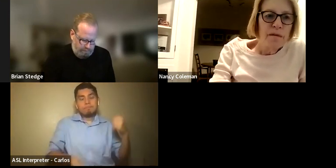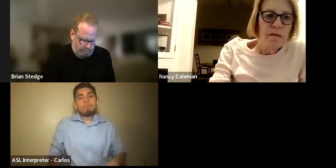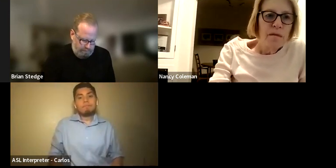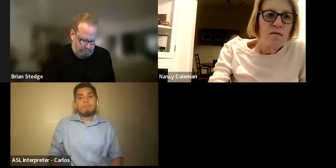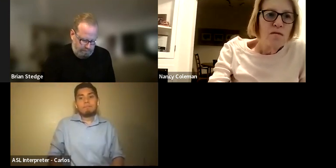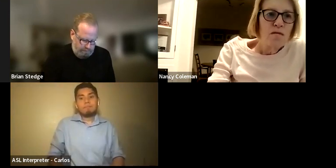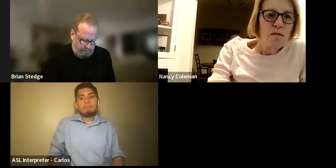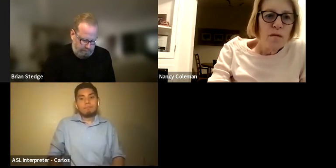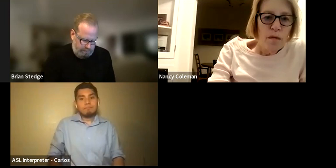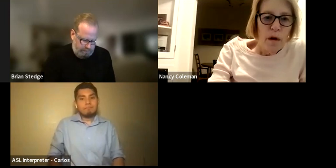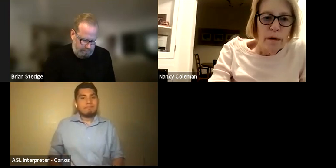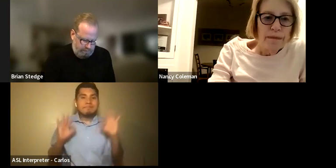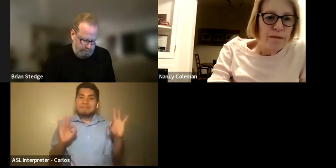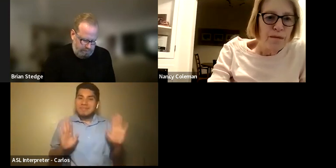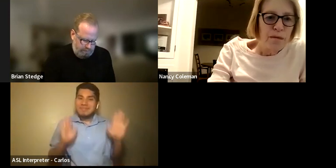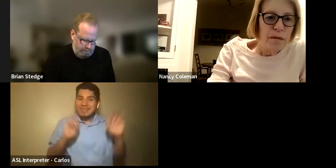great.